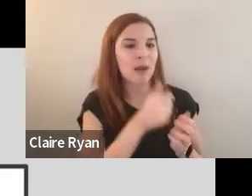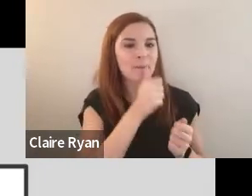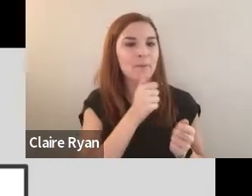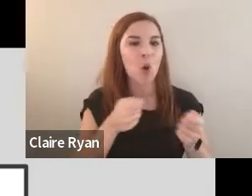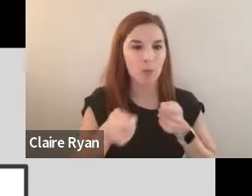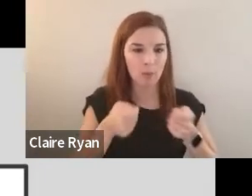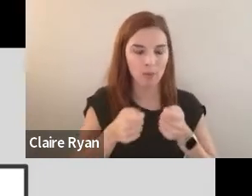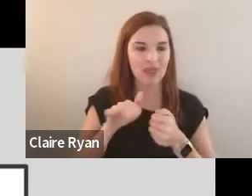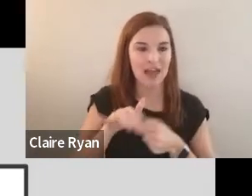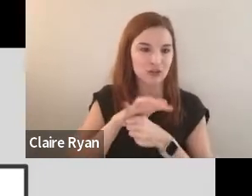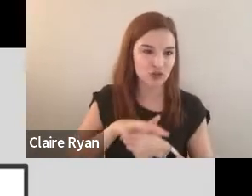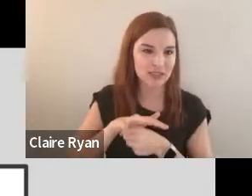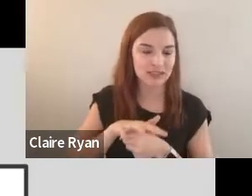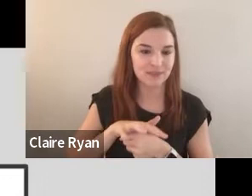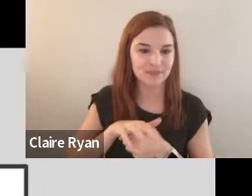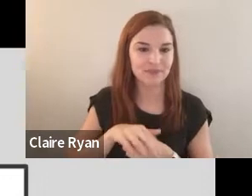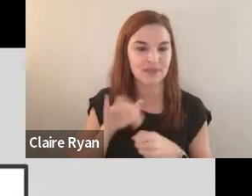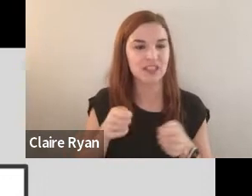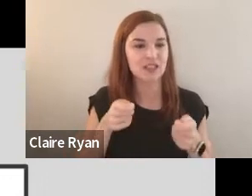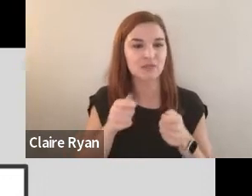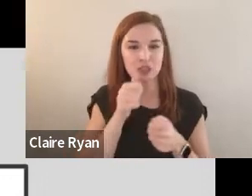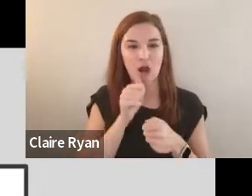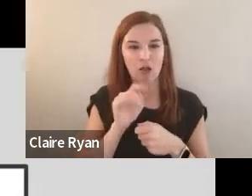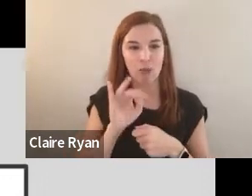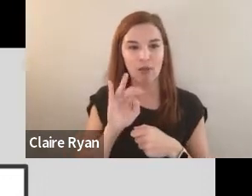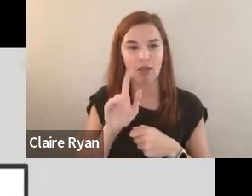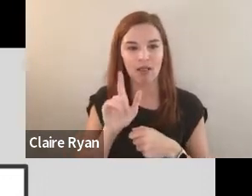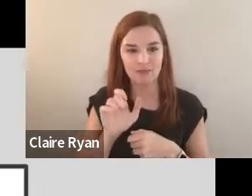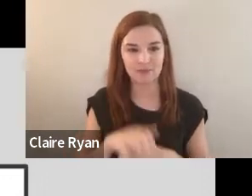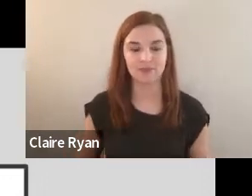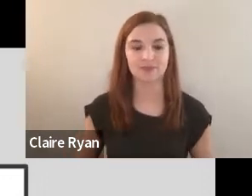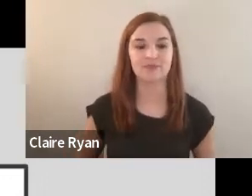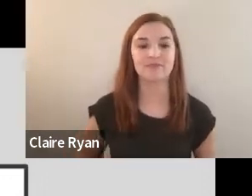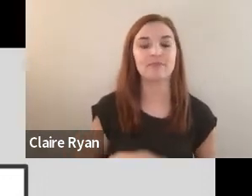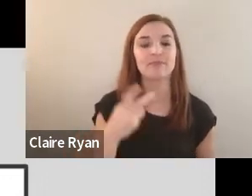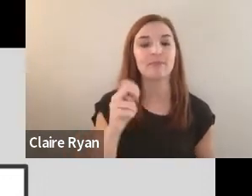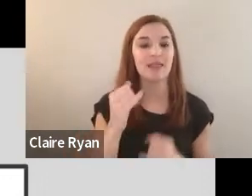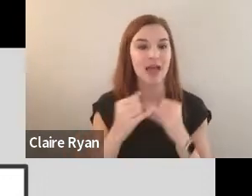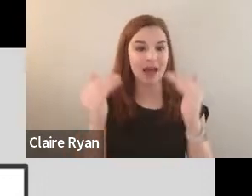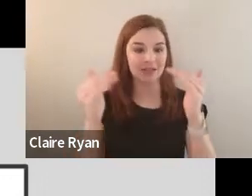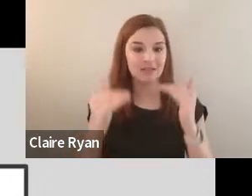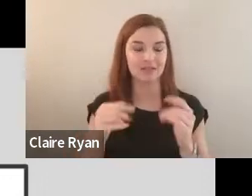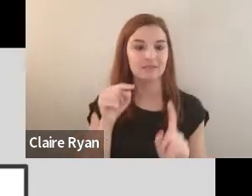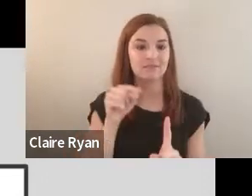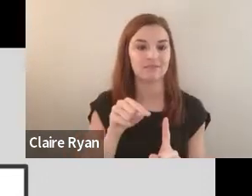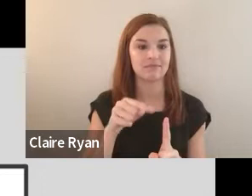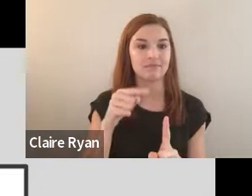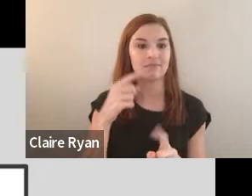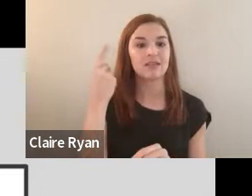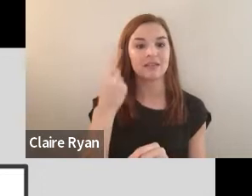who can support them in that situation and to help them to cope with the stress that they're facing. So the stress level is